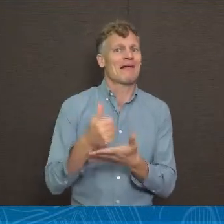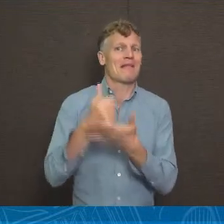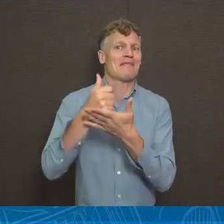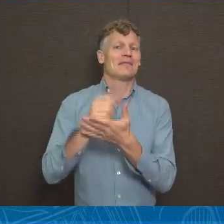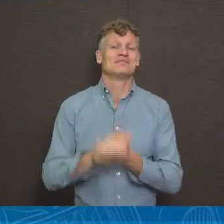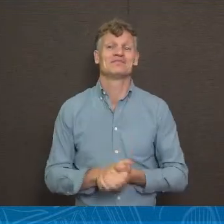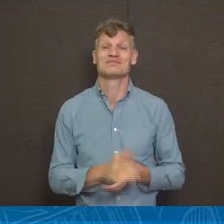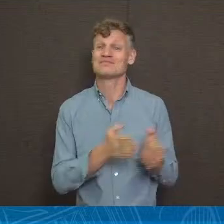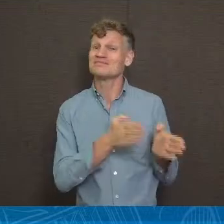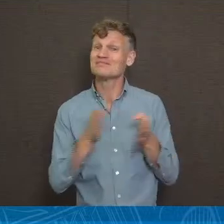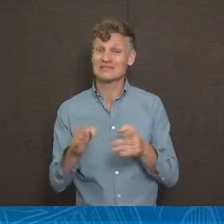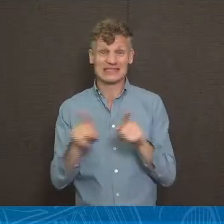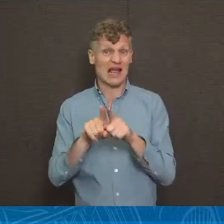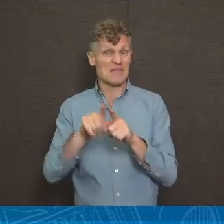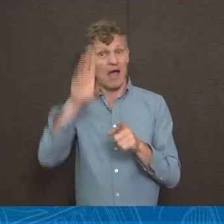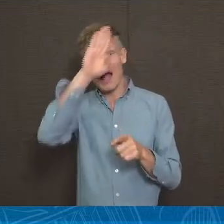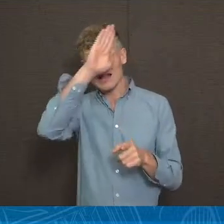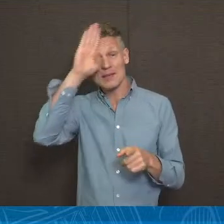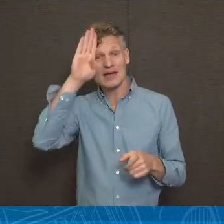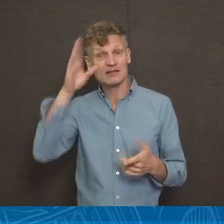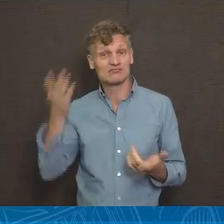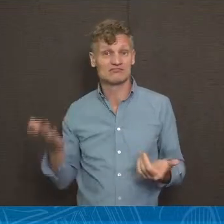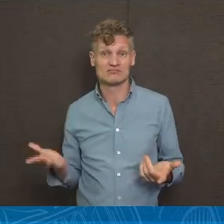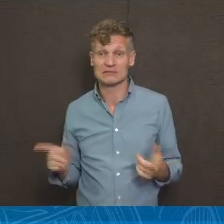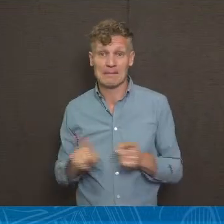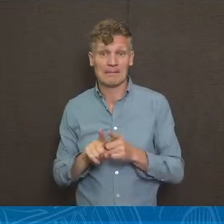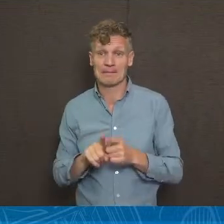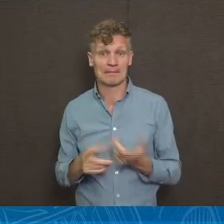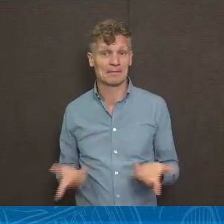academia in terms of involvement in